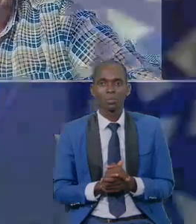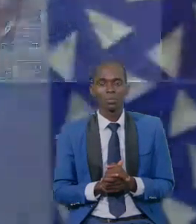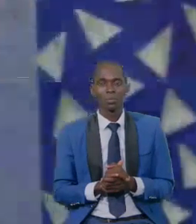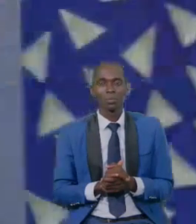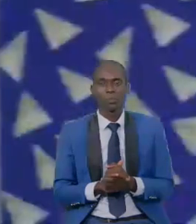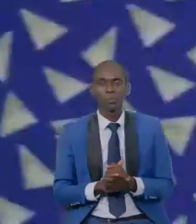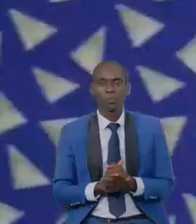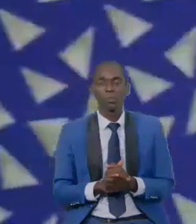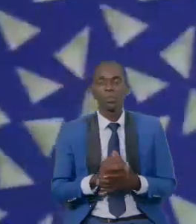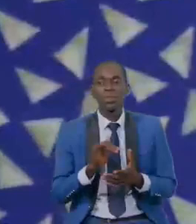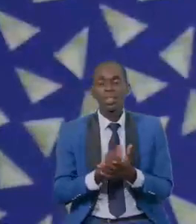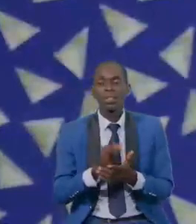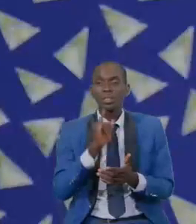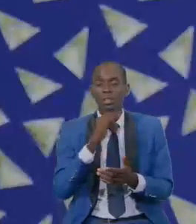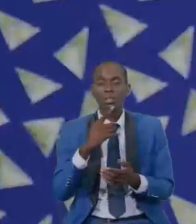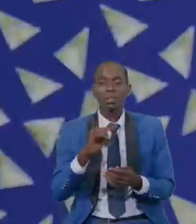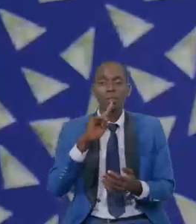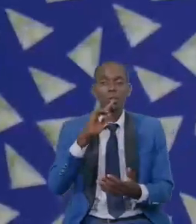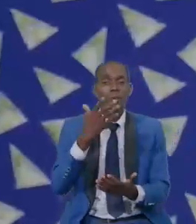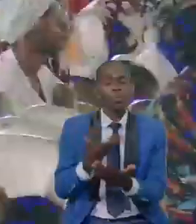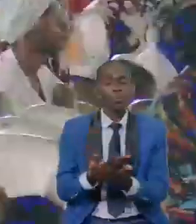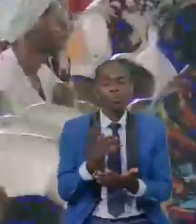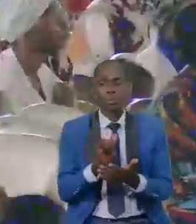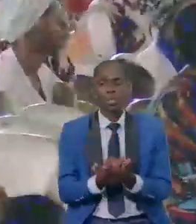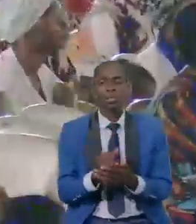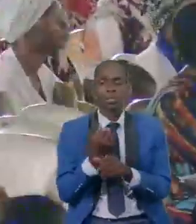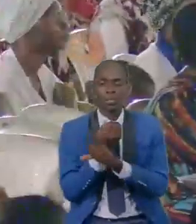That's the evidence salvation has come to you.